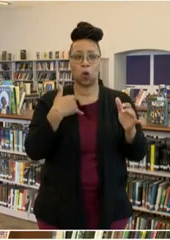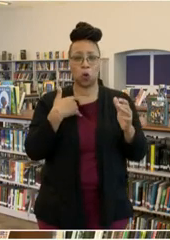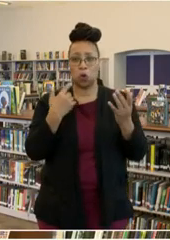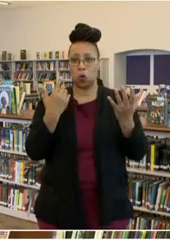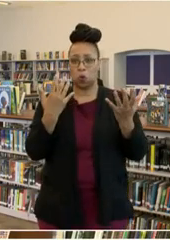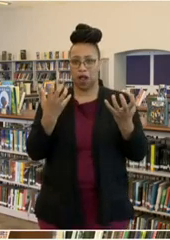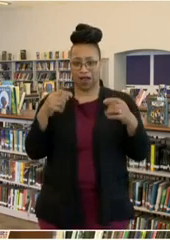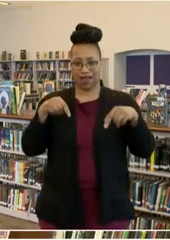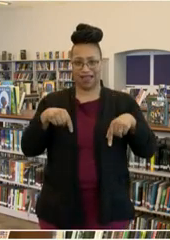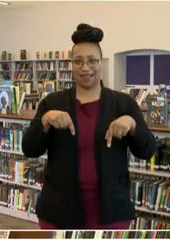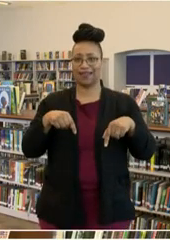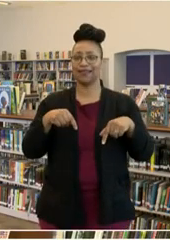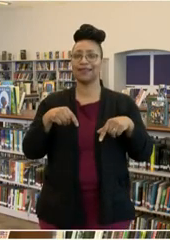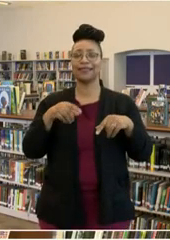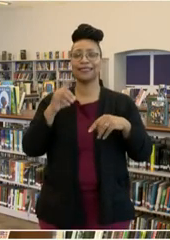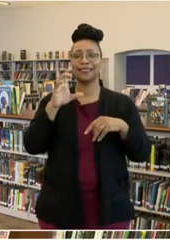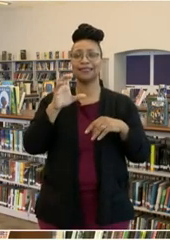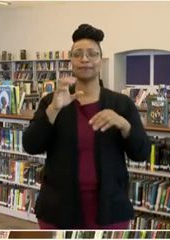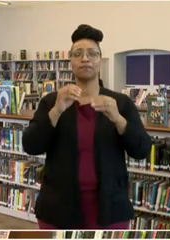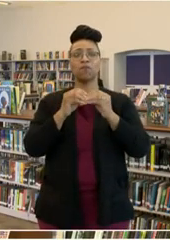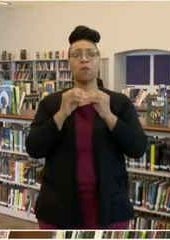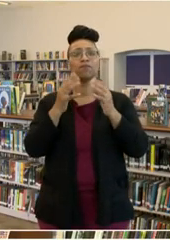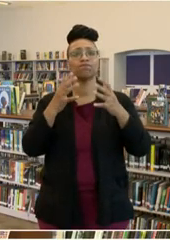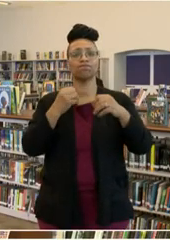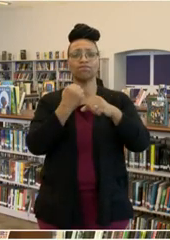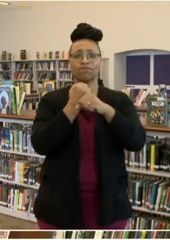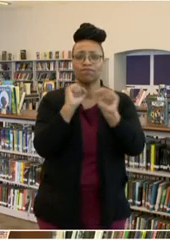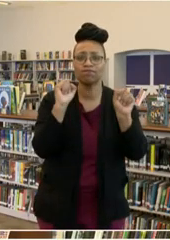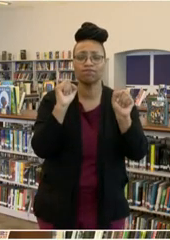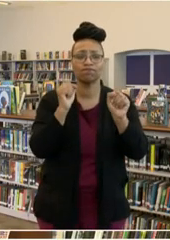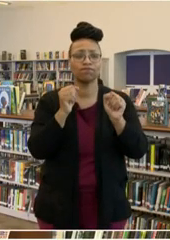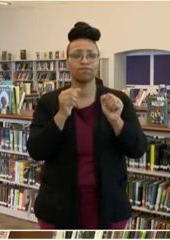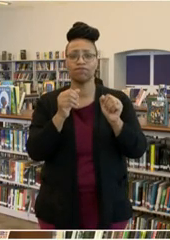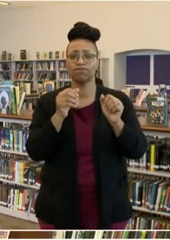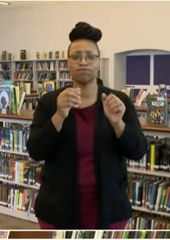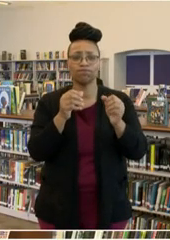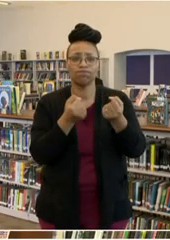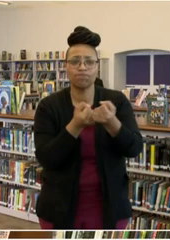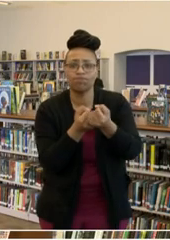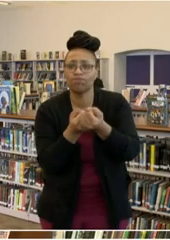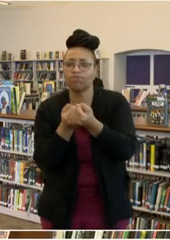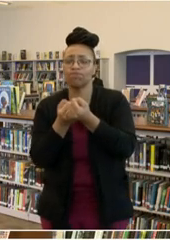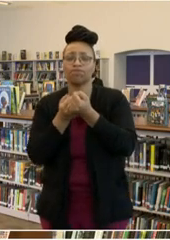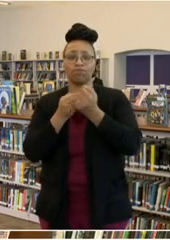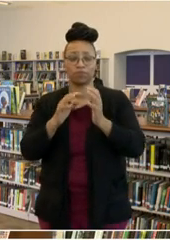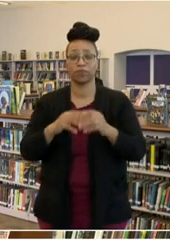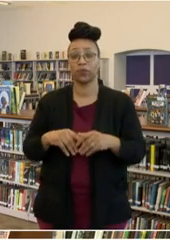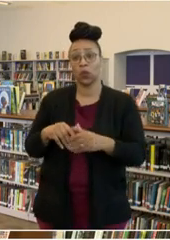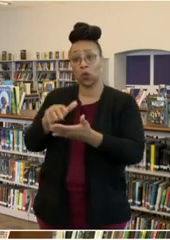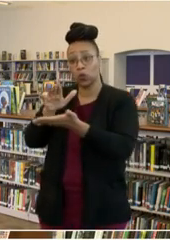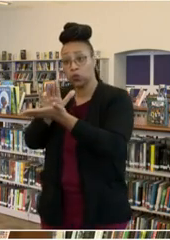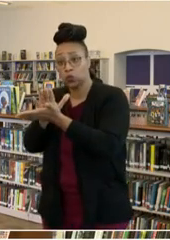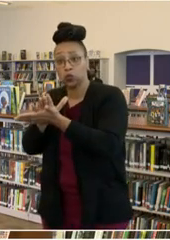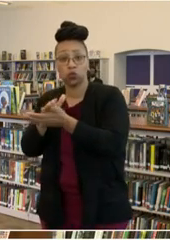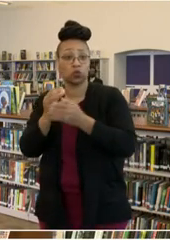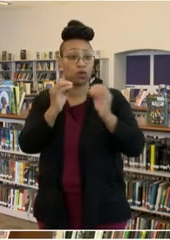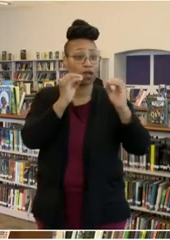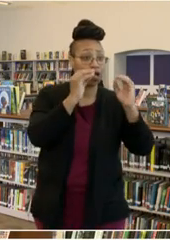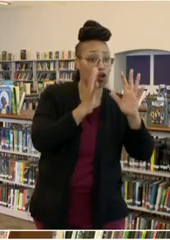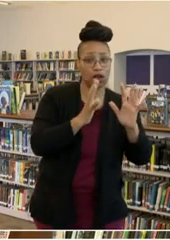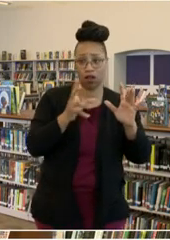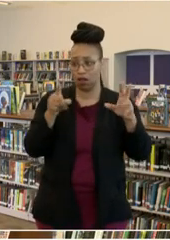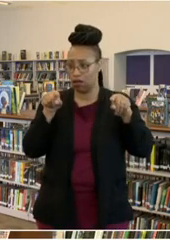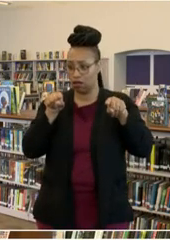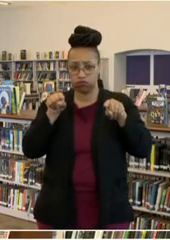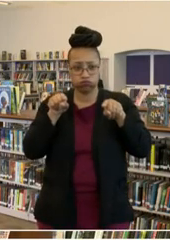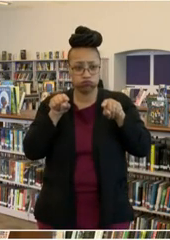safely reopen our schools to students and educators. And we are so proud of the work that all of our